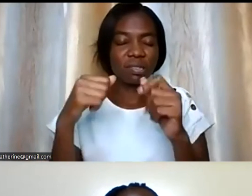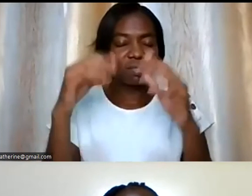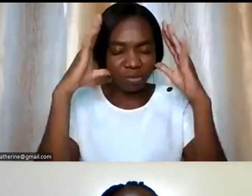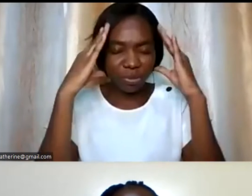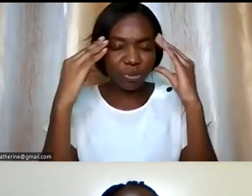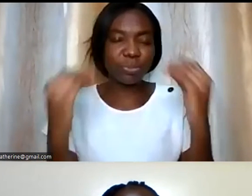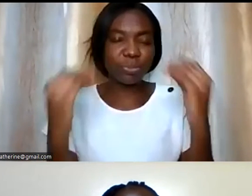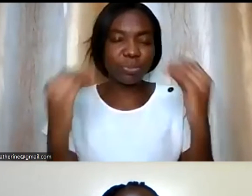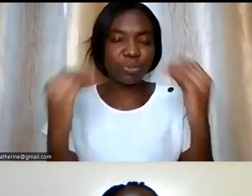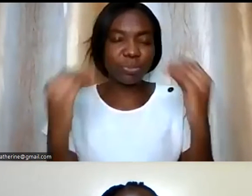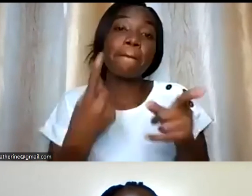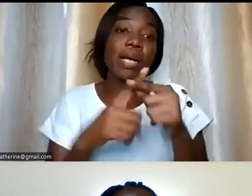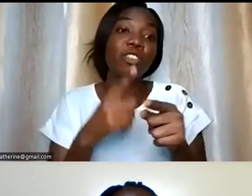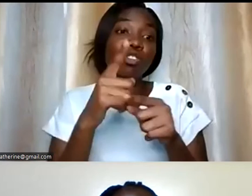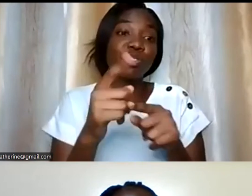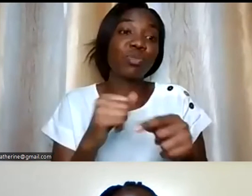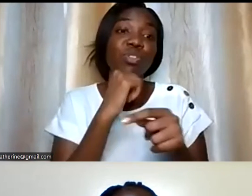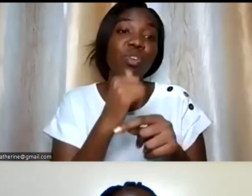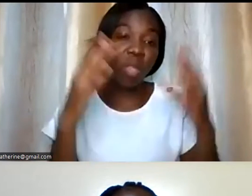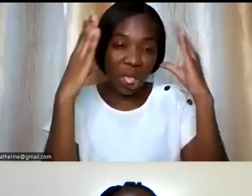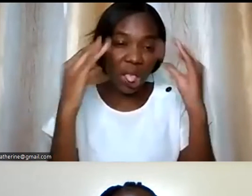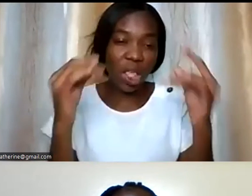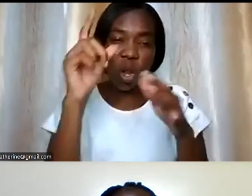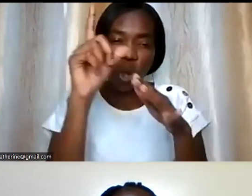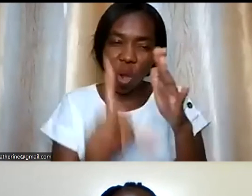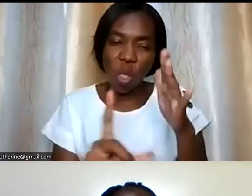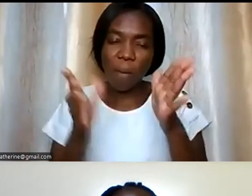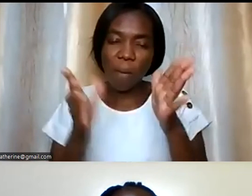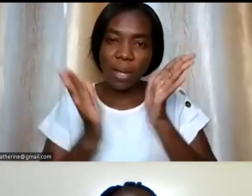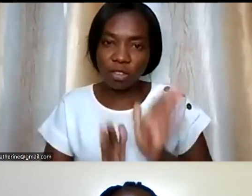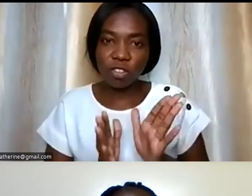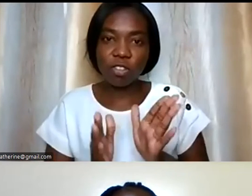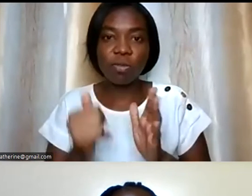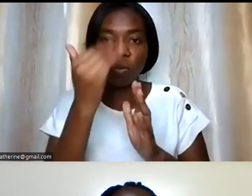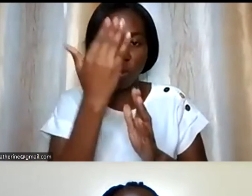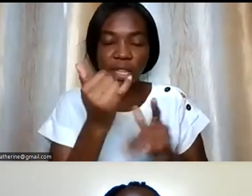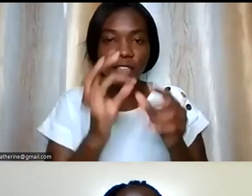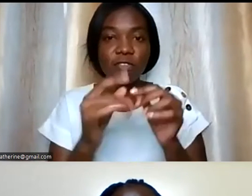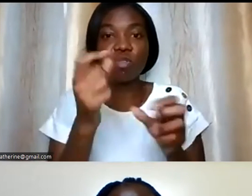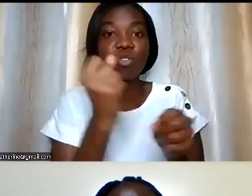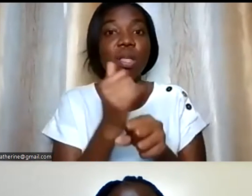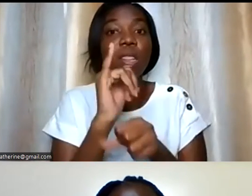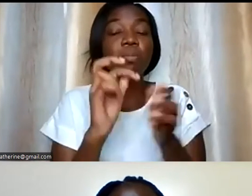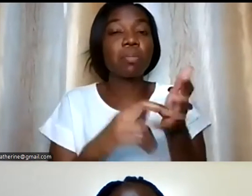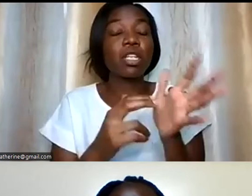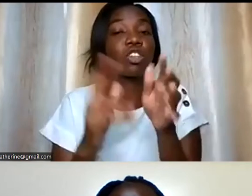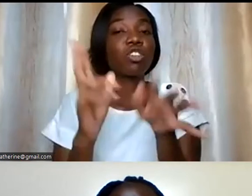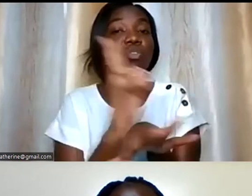you will not channel them to a lower level staff member, because if you do that, it will be used against